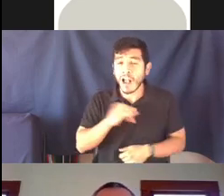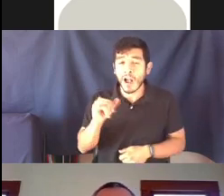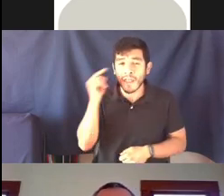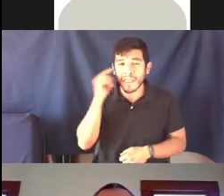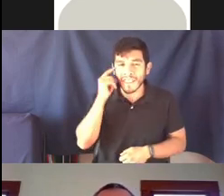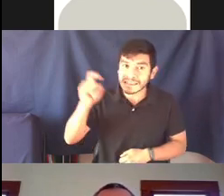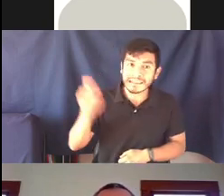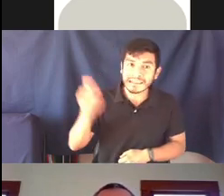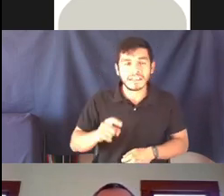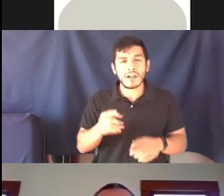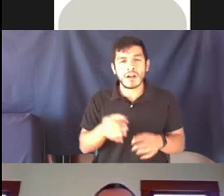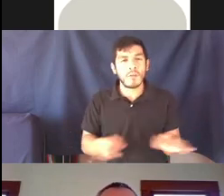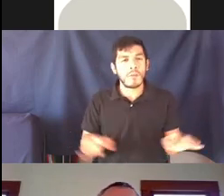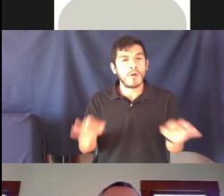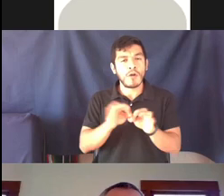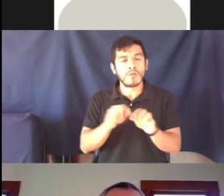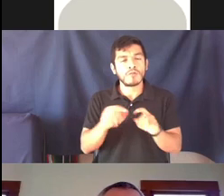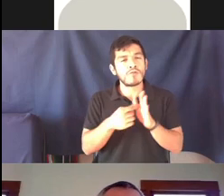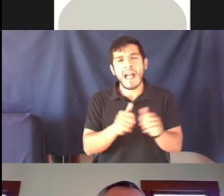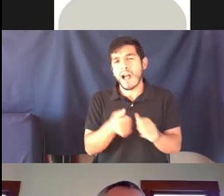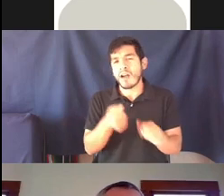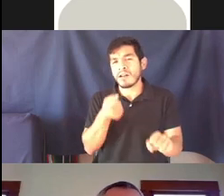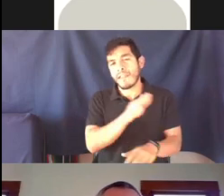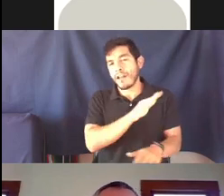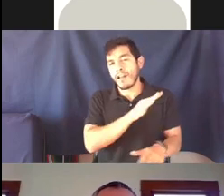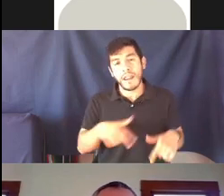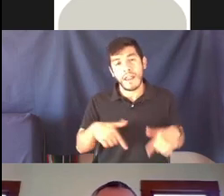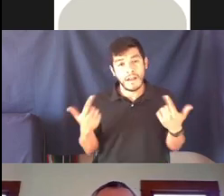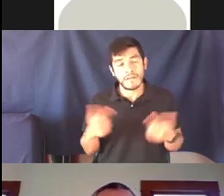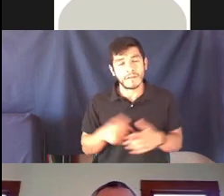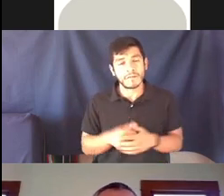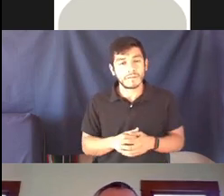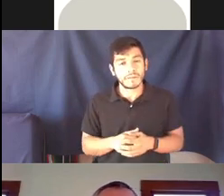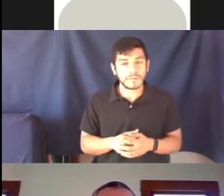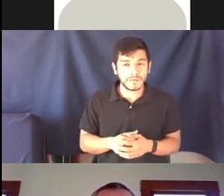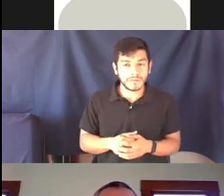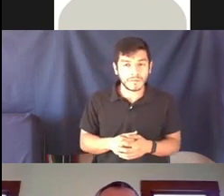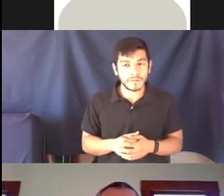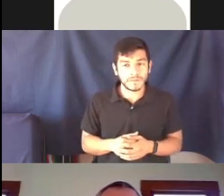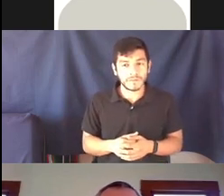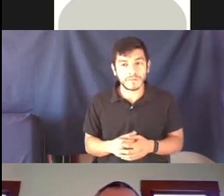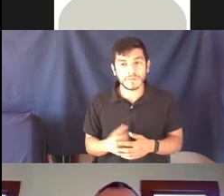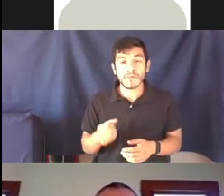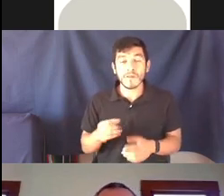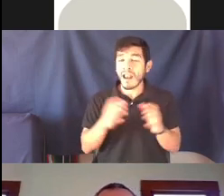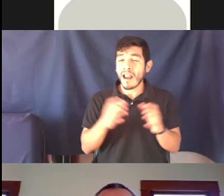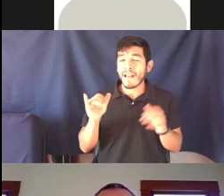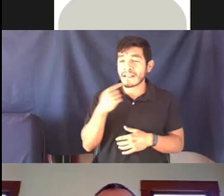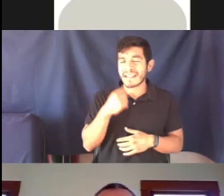them. So all of that to say, I don't see a lot of programs working with very, very young